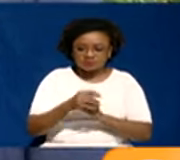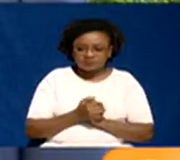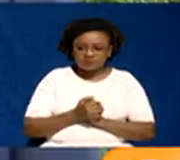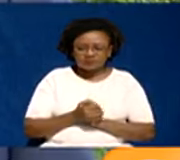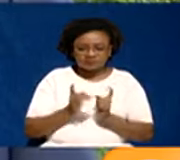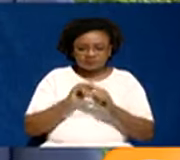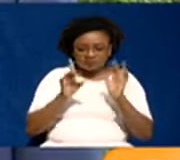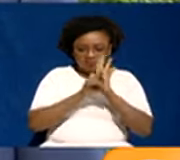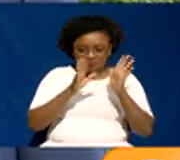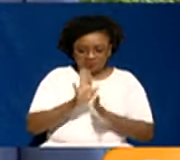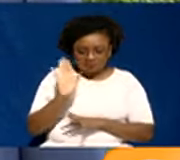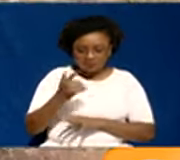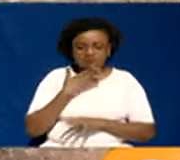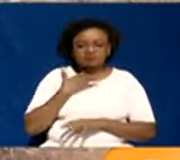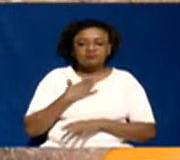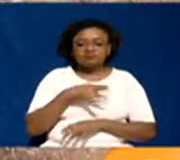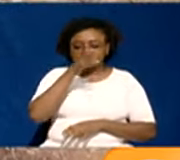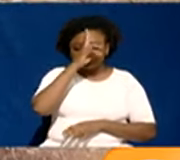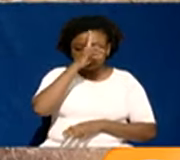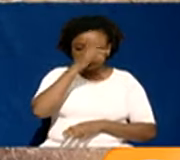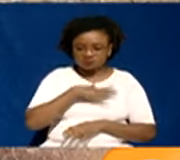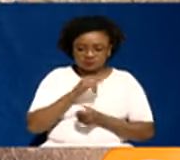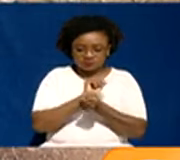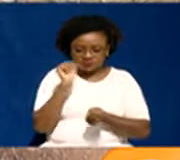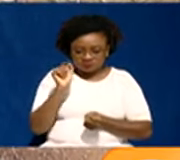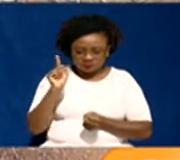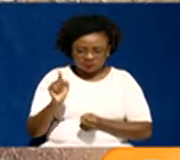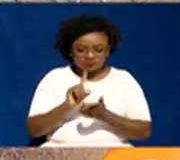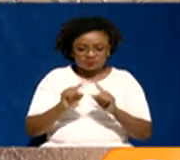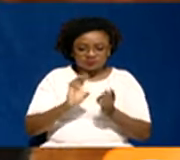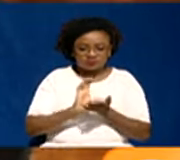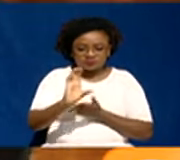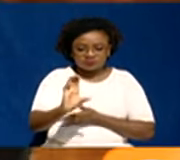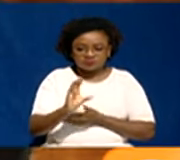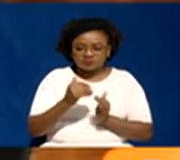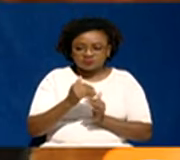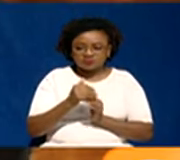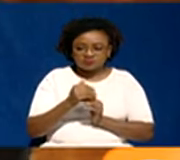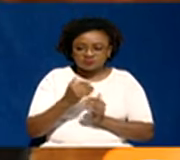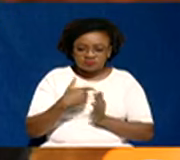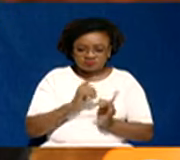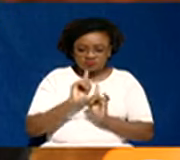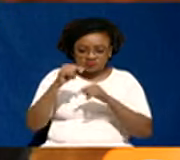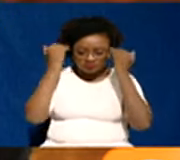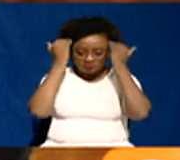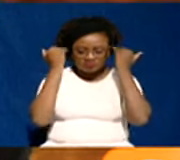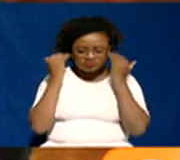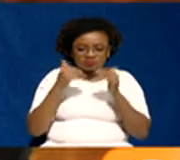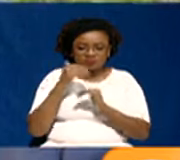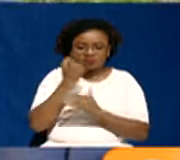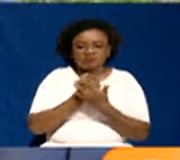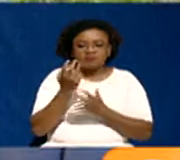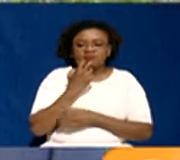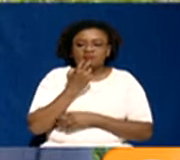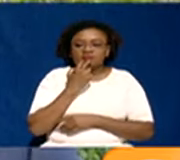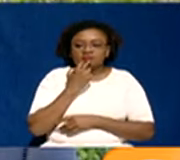defense team want police to release their client on police Bond ahead of his presentation in court next